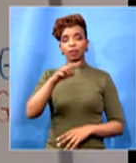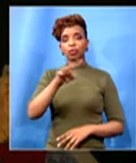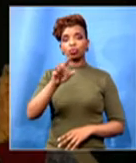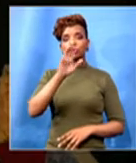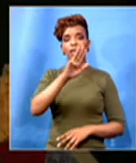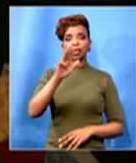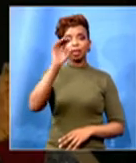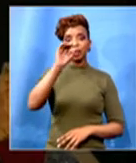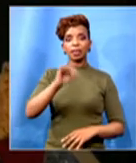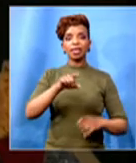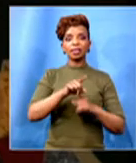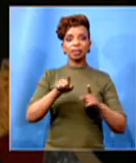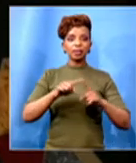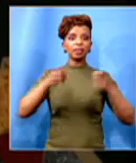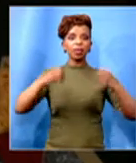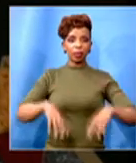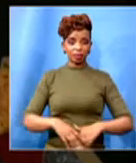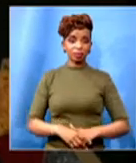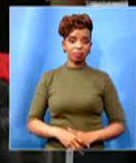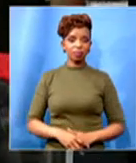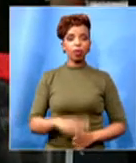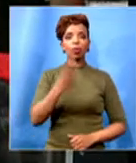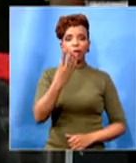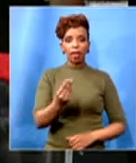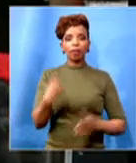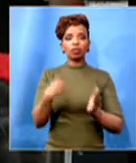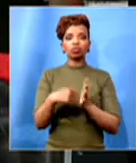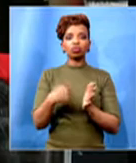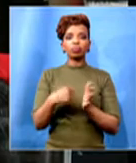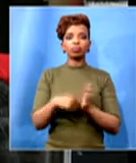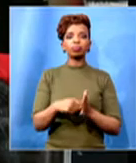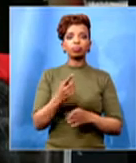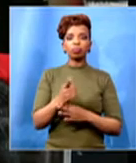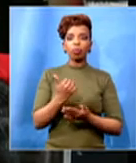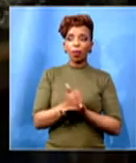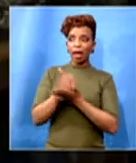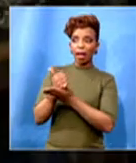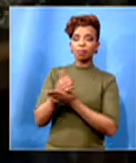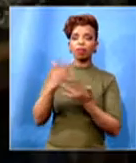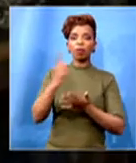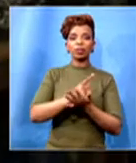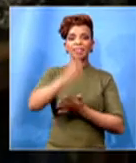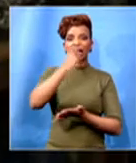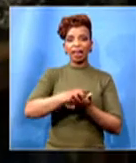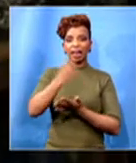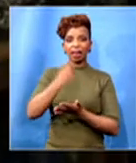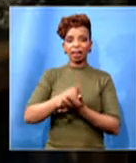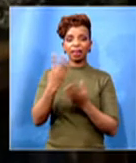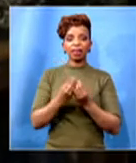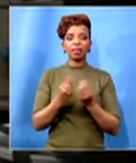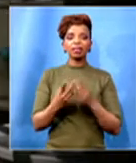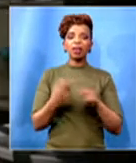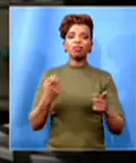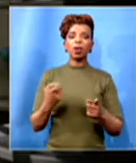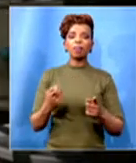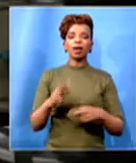landfill. We have a shop that basically supports the community, so we help them sell their products that are made from the waste. With the